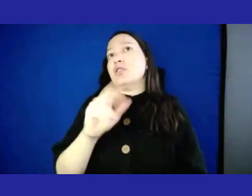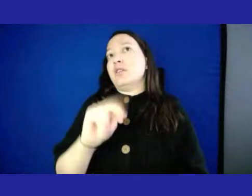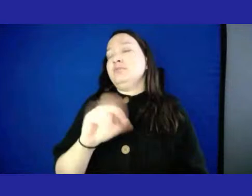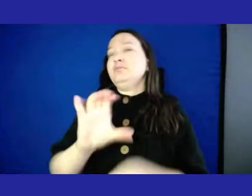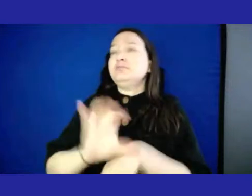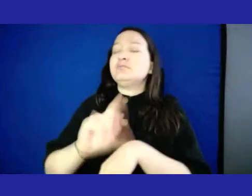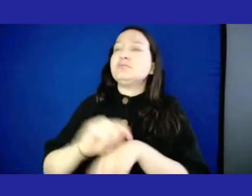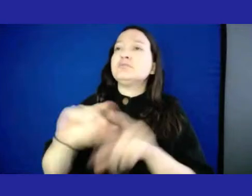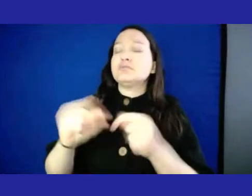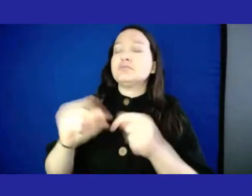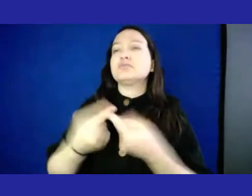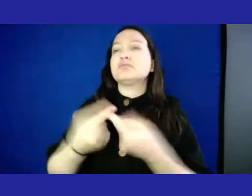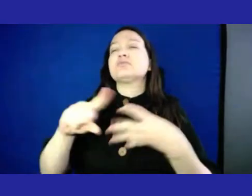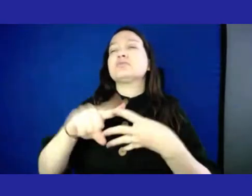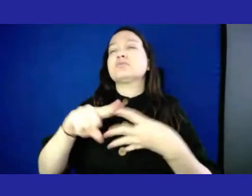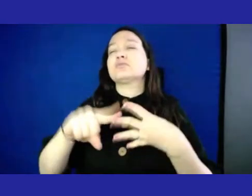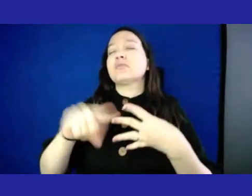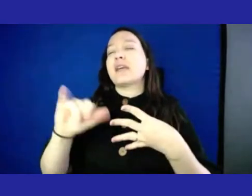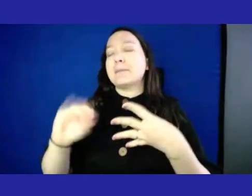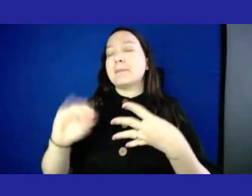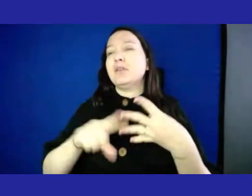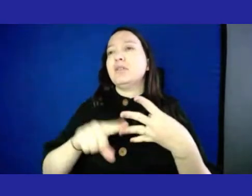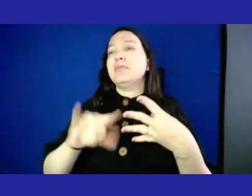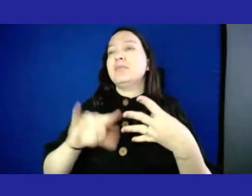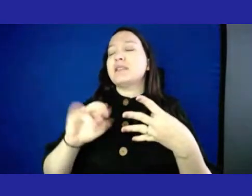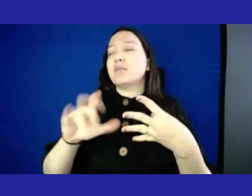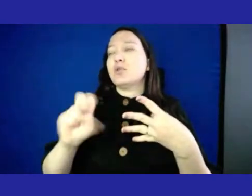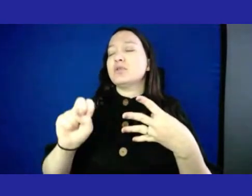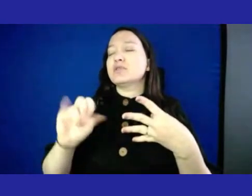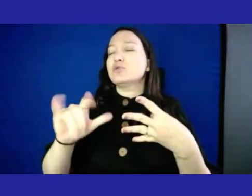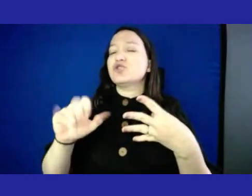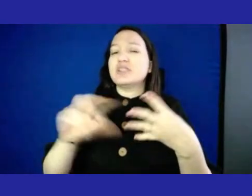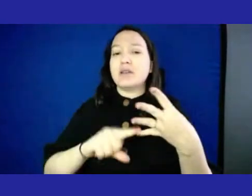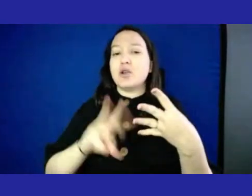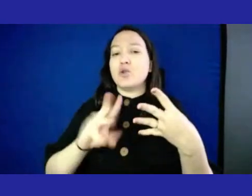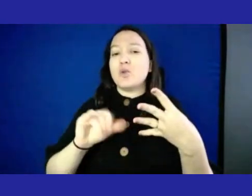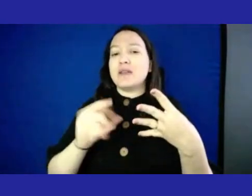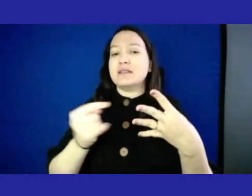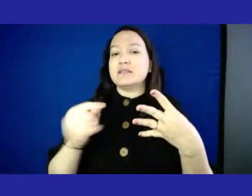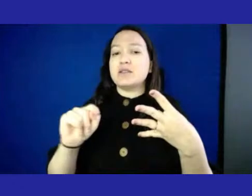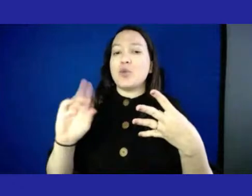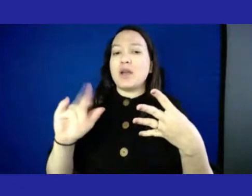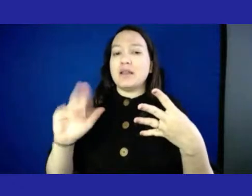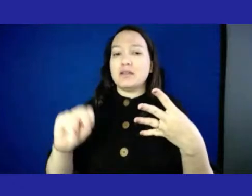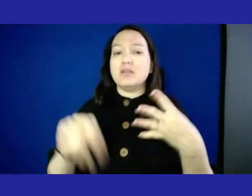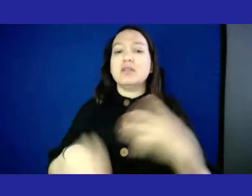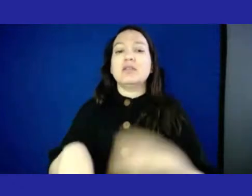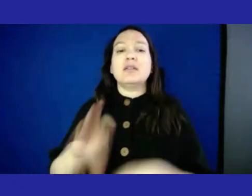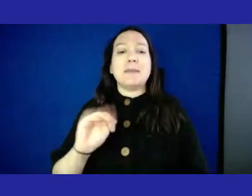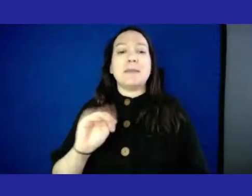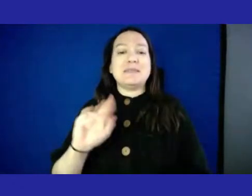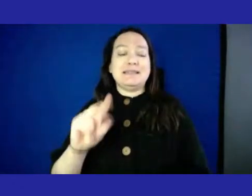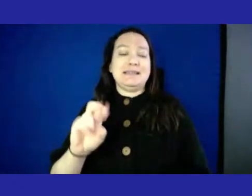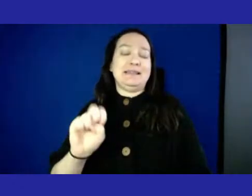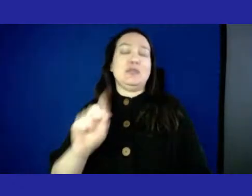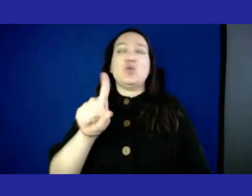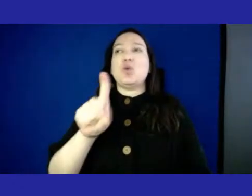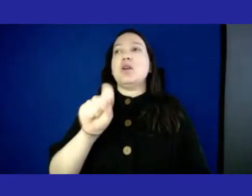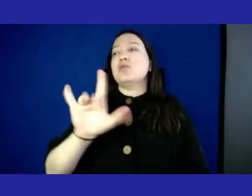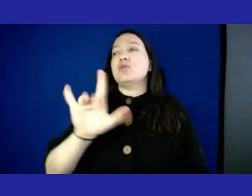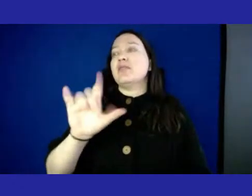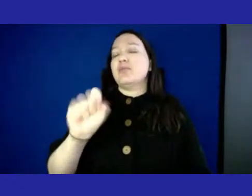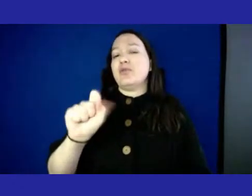Group, IEM, Witt O'Brien, and Indelible Solutions for project management services with an NTE of $128.5